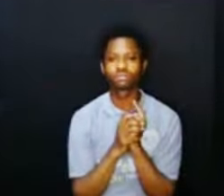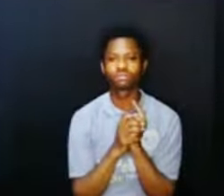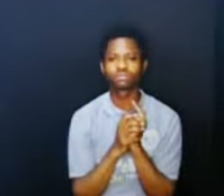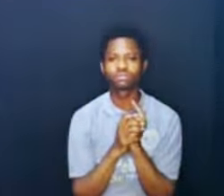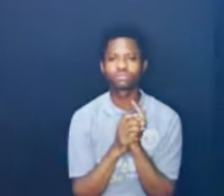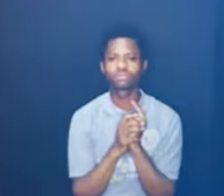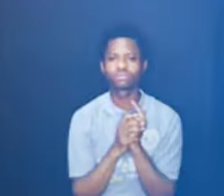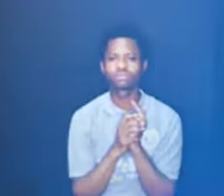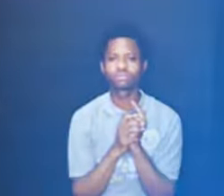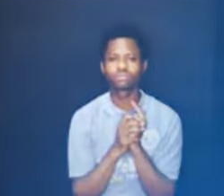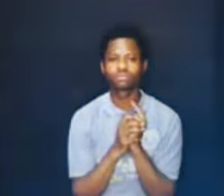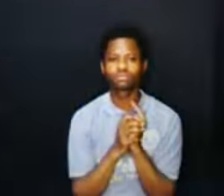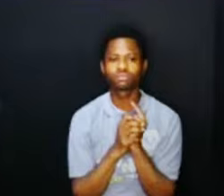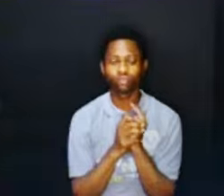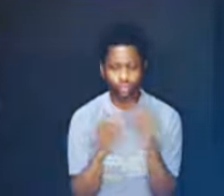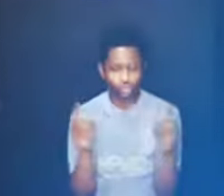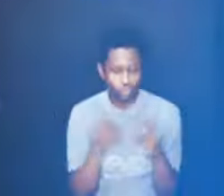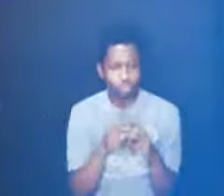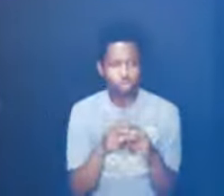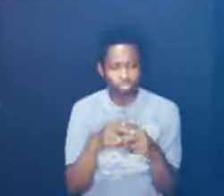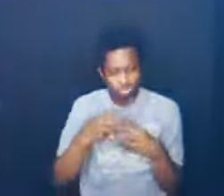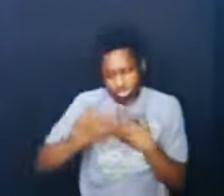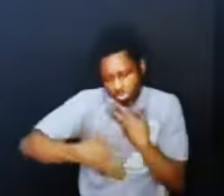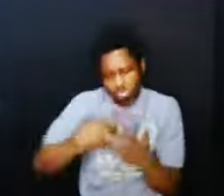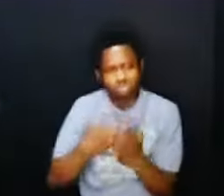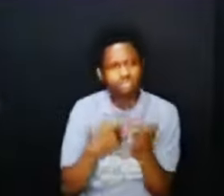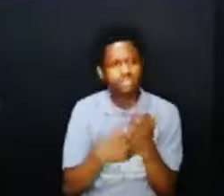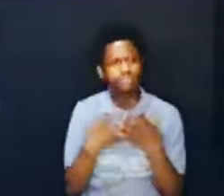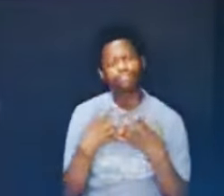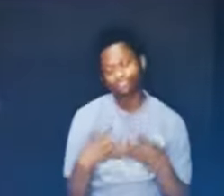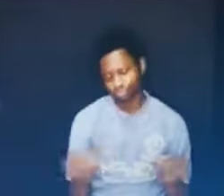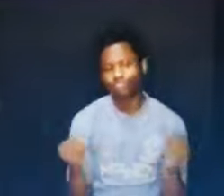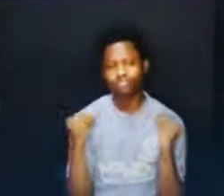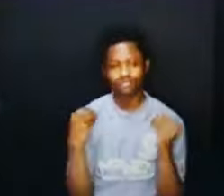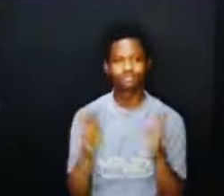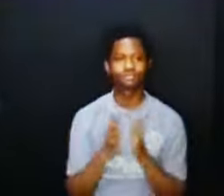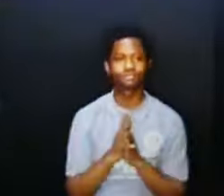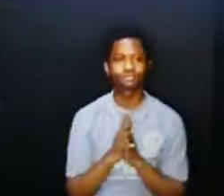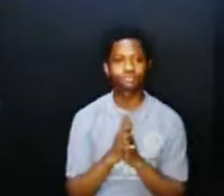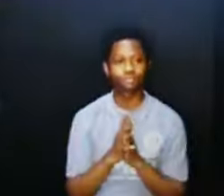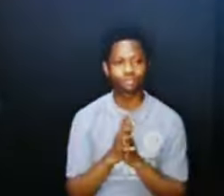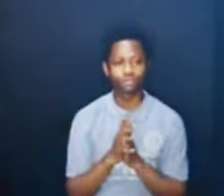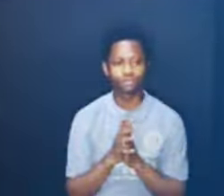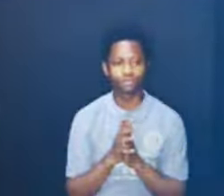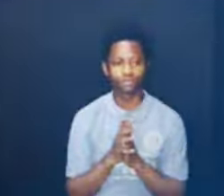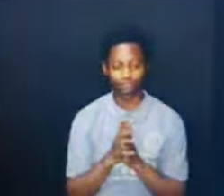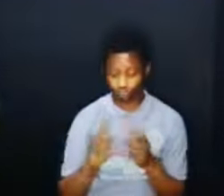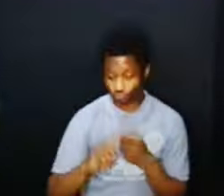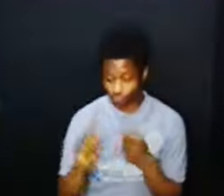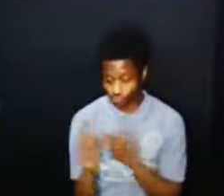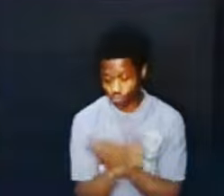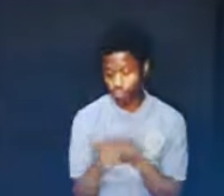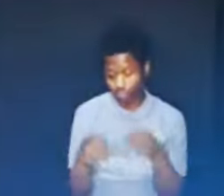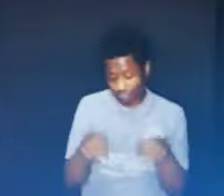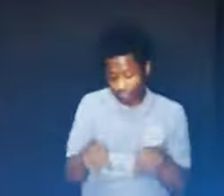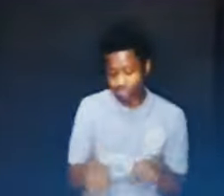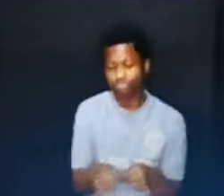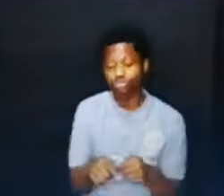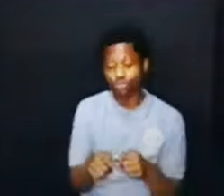atum. So we dealt with that. We can watch them. Now today we will start dealing with confession